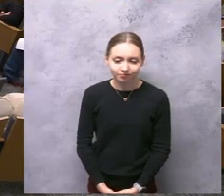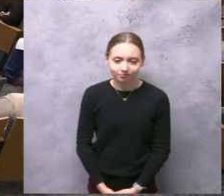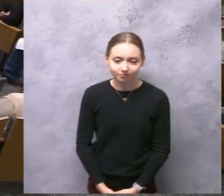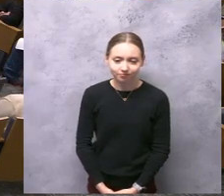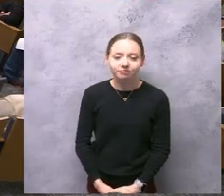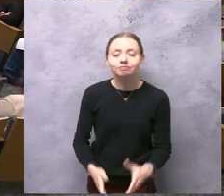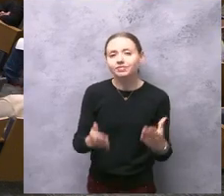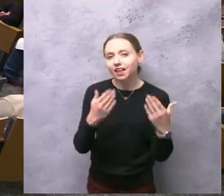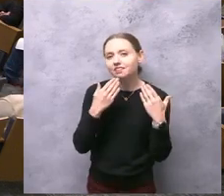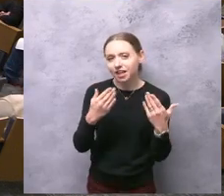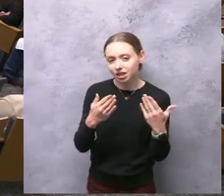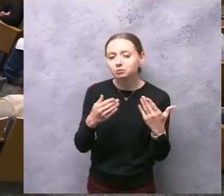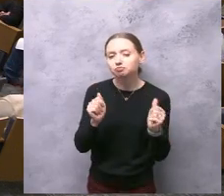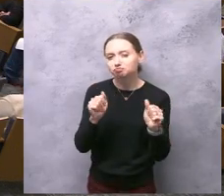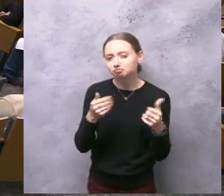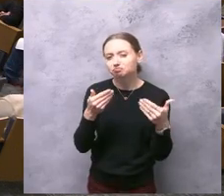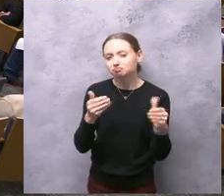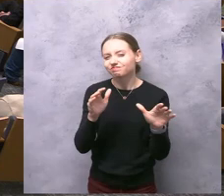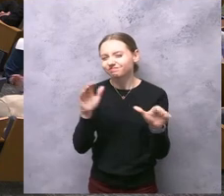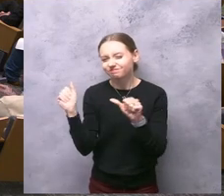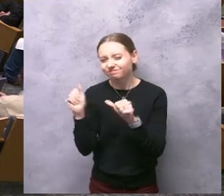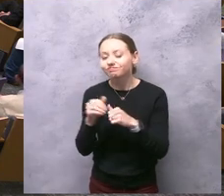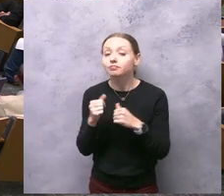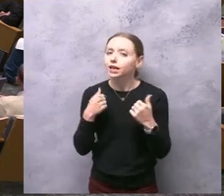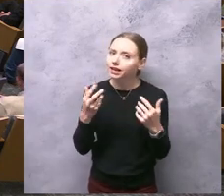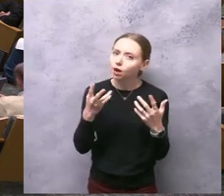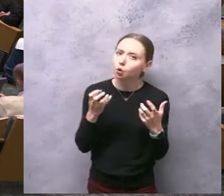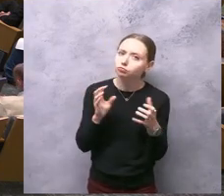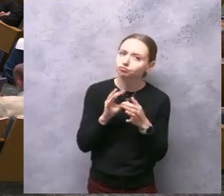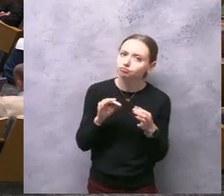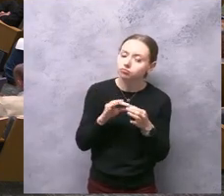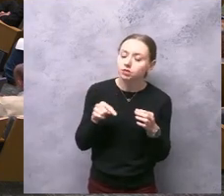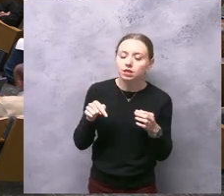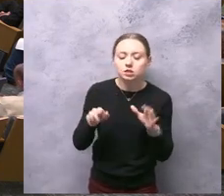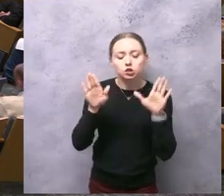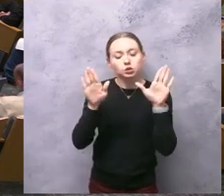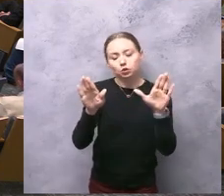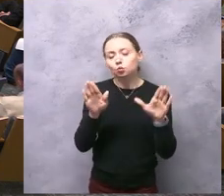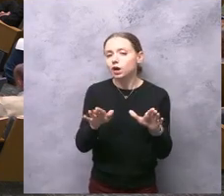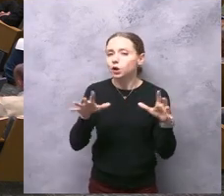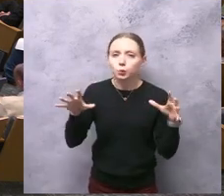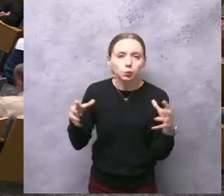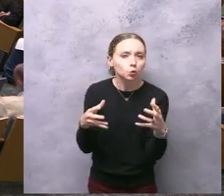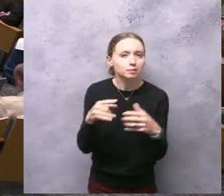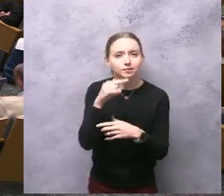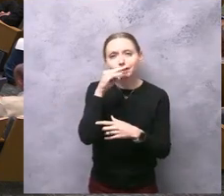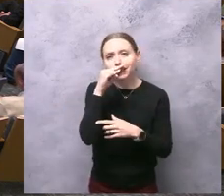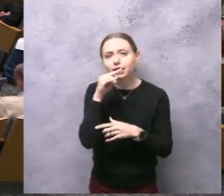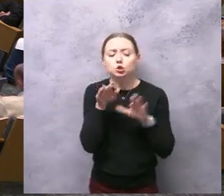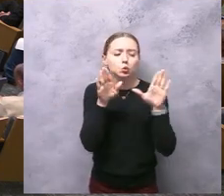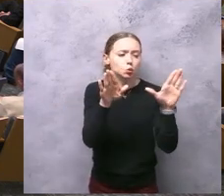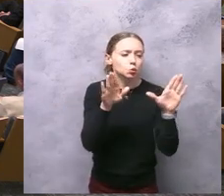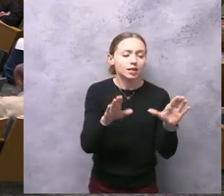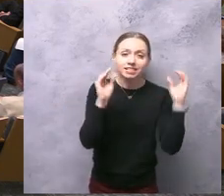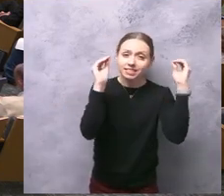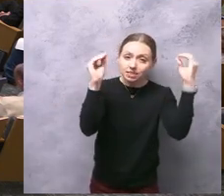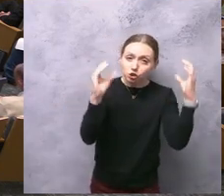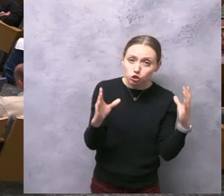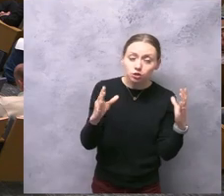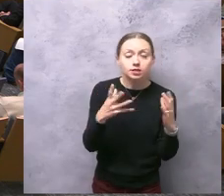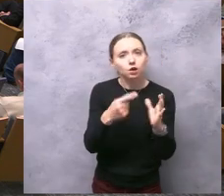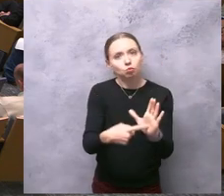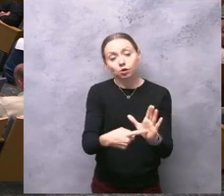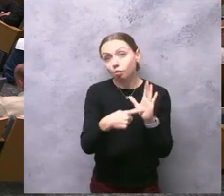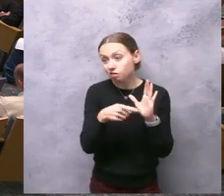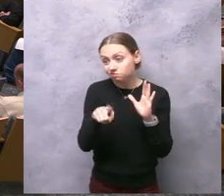Thank you. You may leave. And I just want to say, these are a great group of kids, great group of teachers, and it takes the families